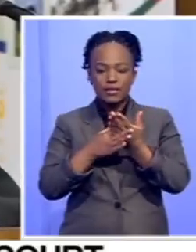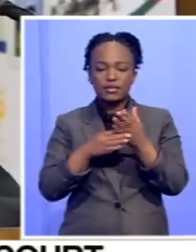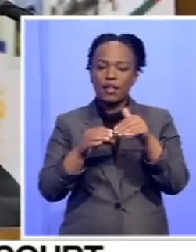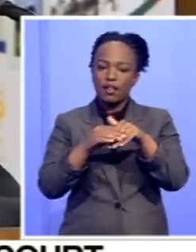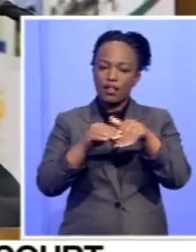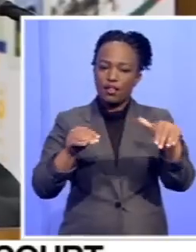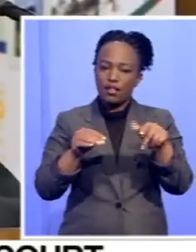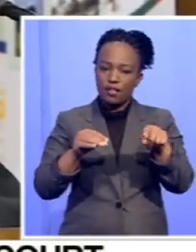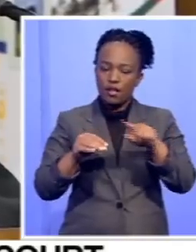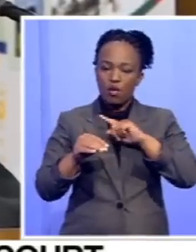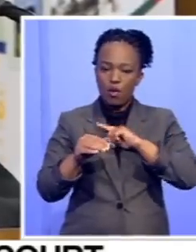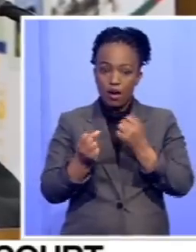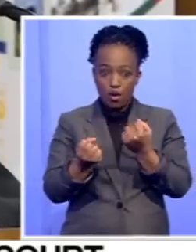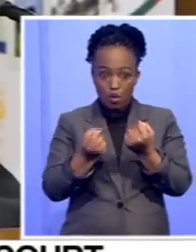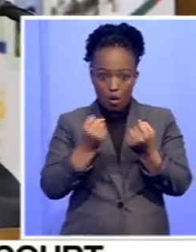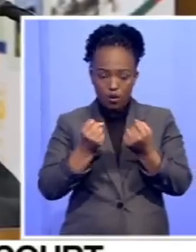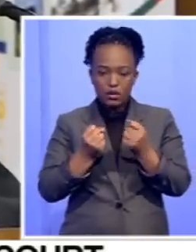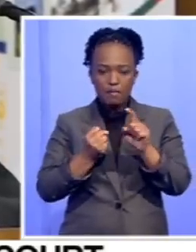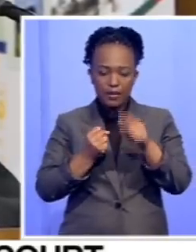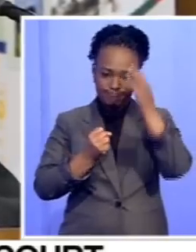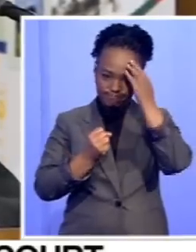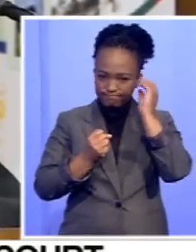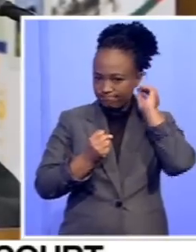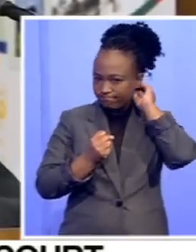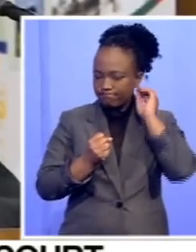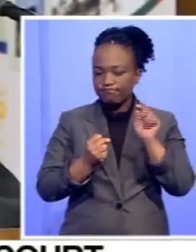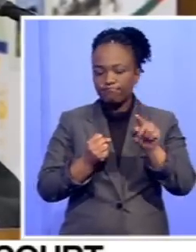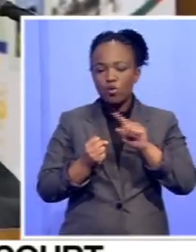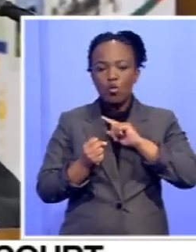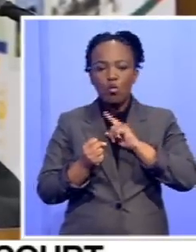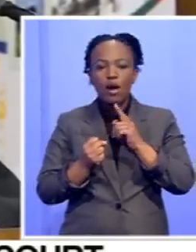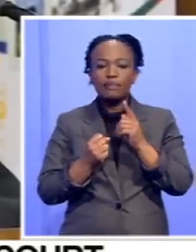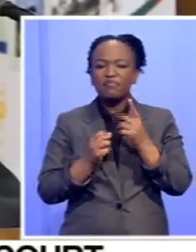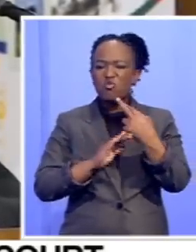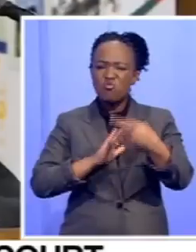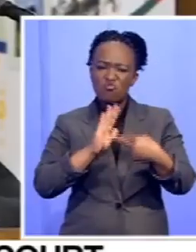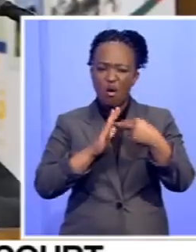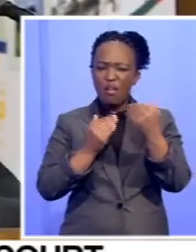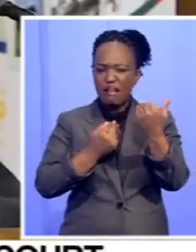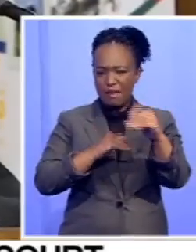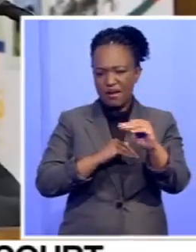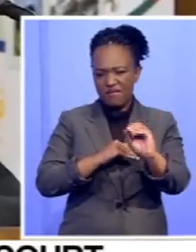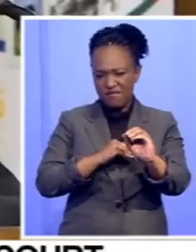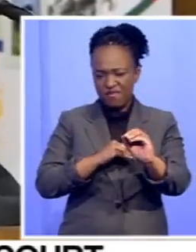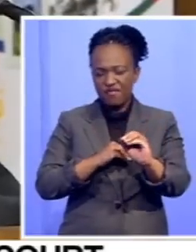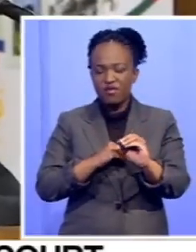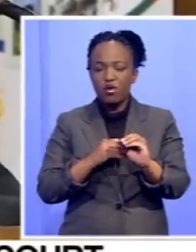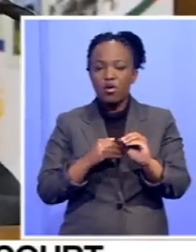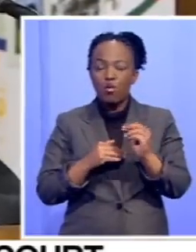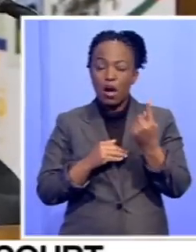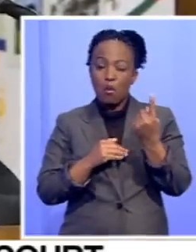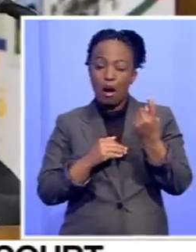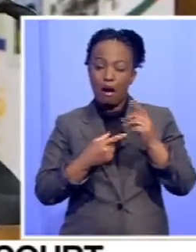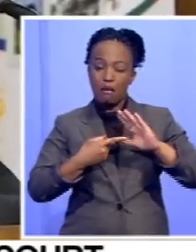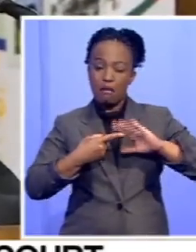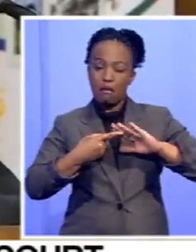the features to which the court can have regard, but it plays only a limited role. It is one of the factors to